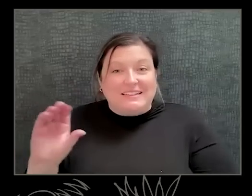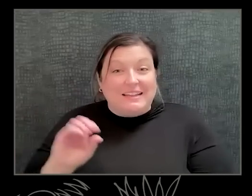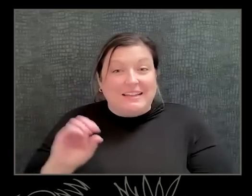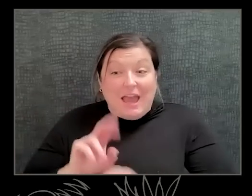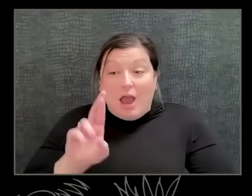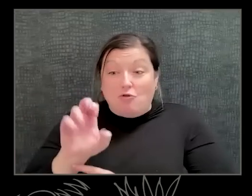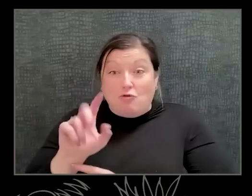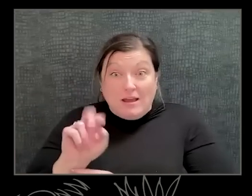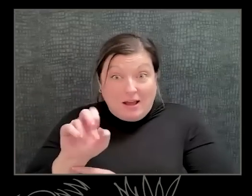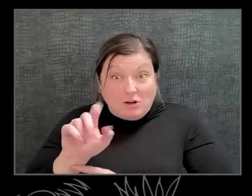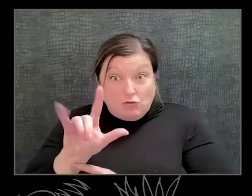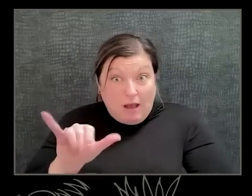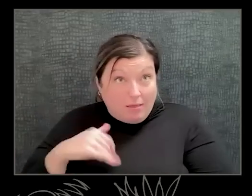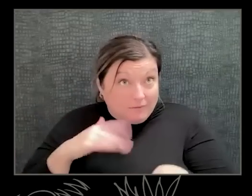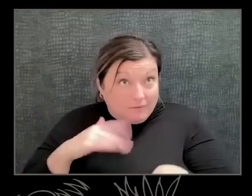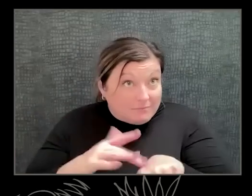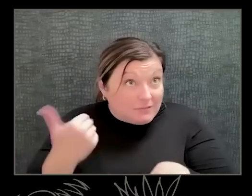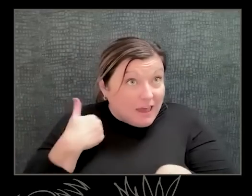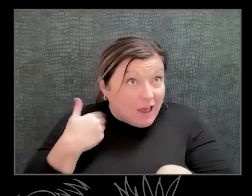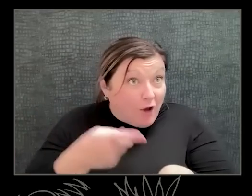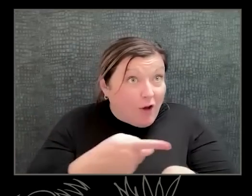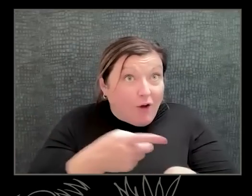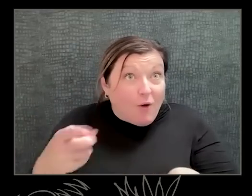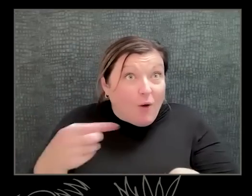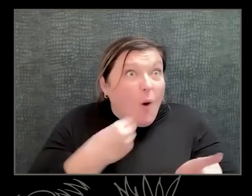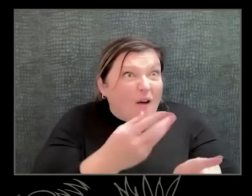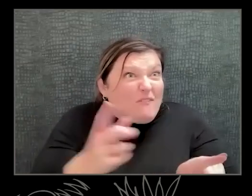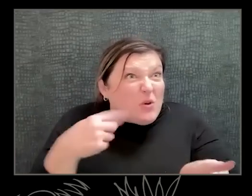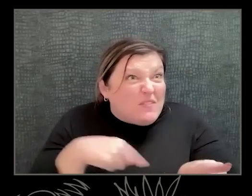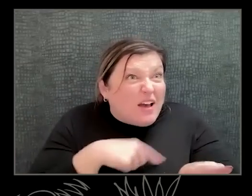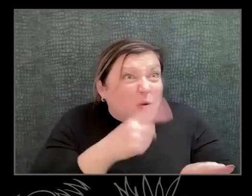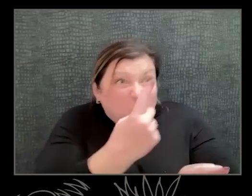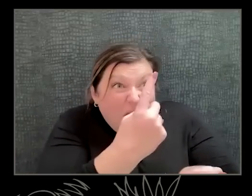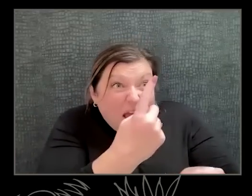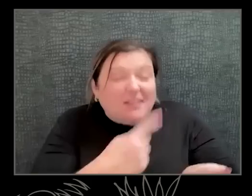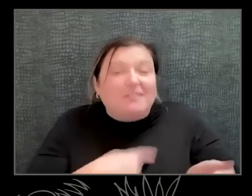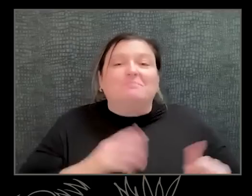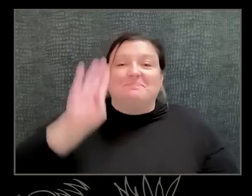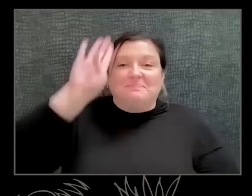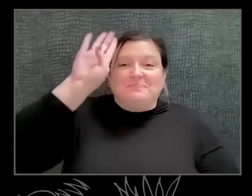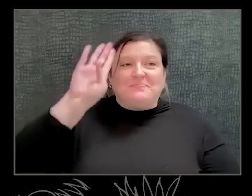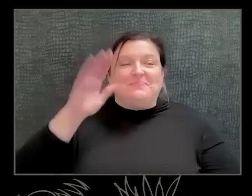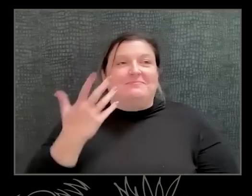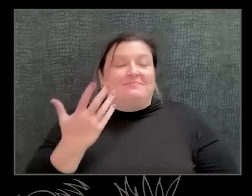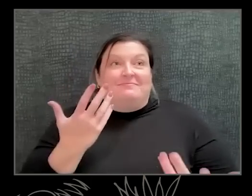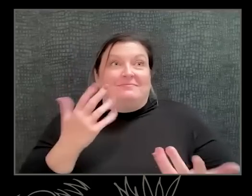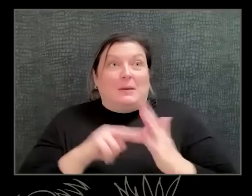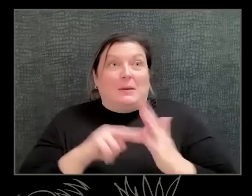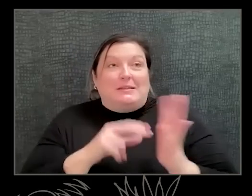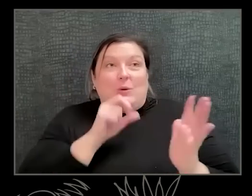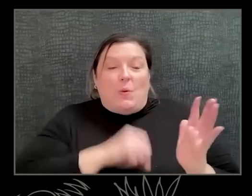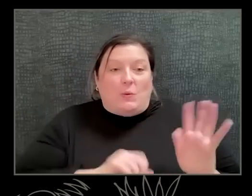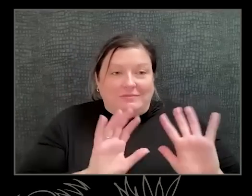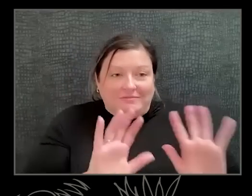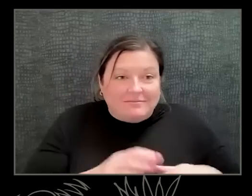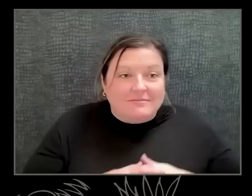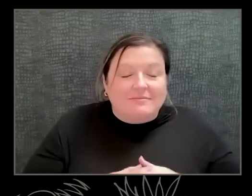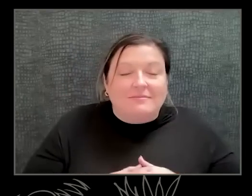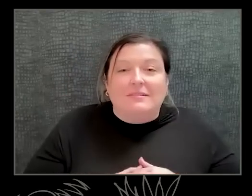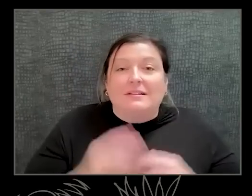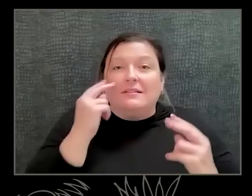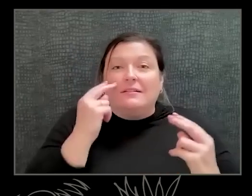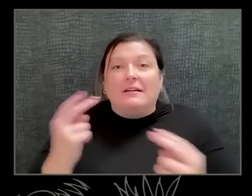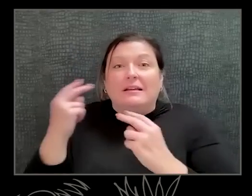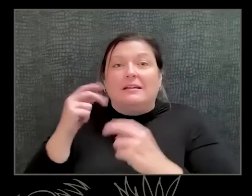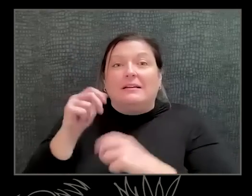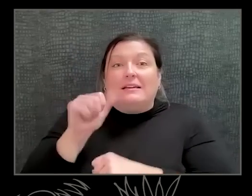anyone there? Yeah, we're dating ourselves. And reflecting on 10 years of